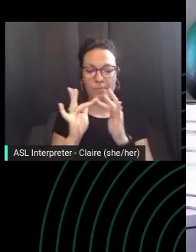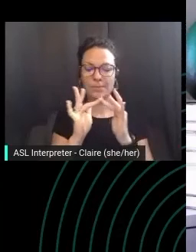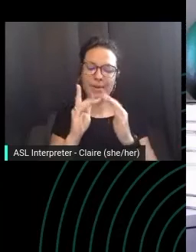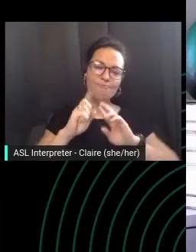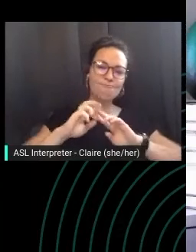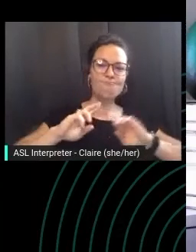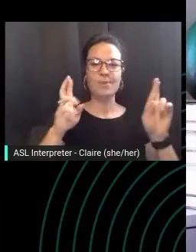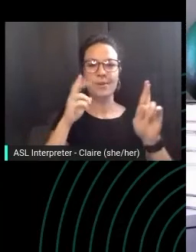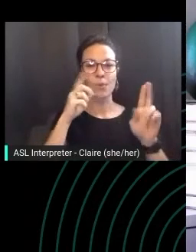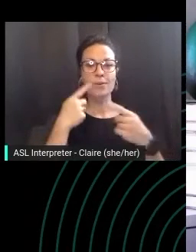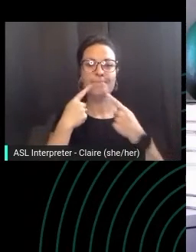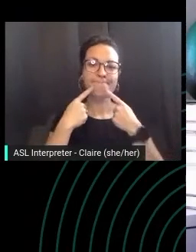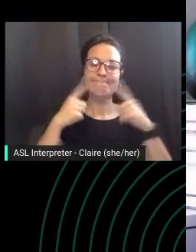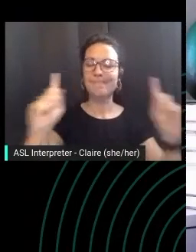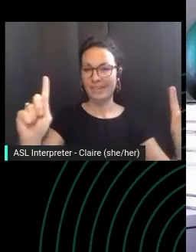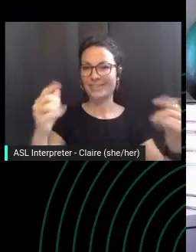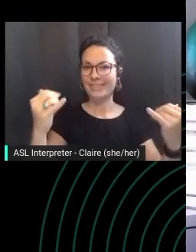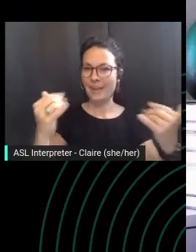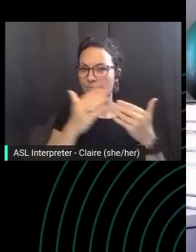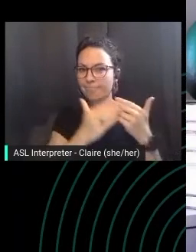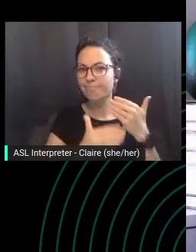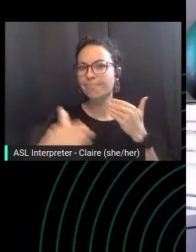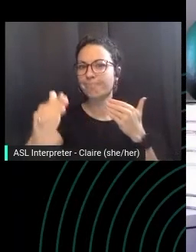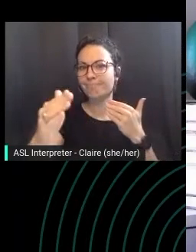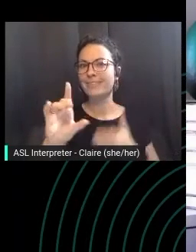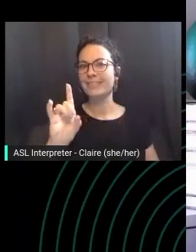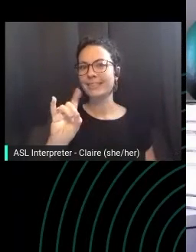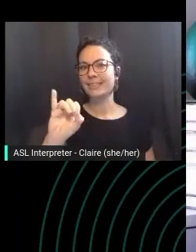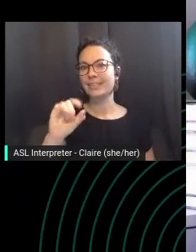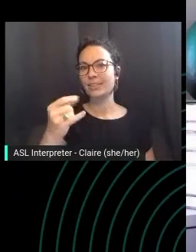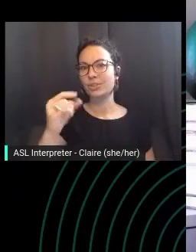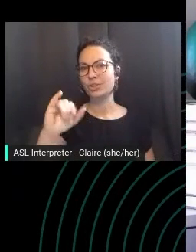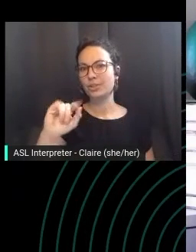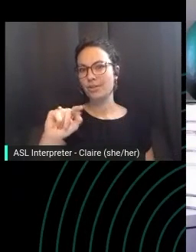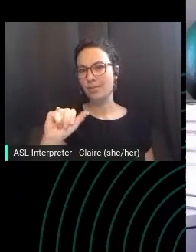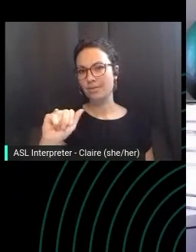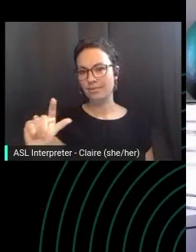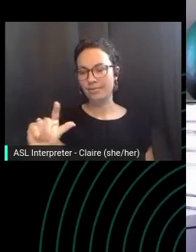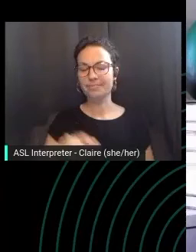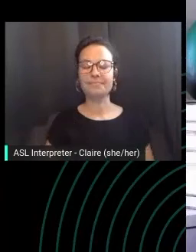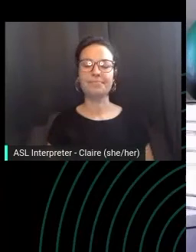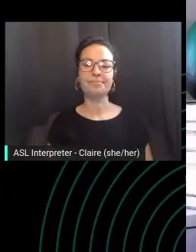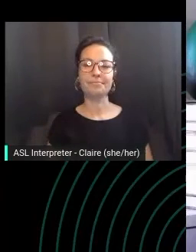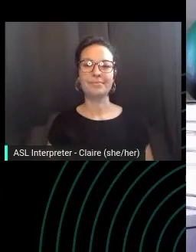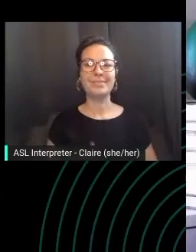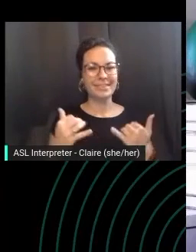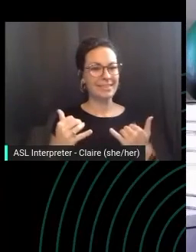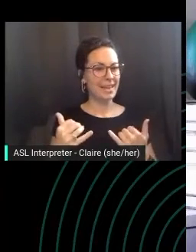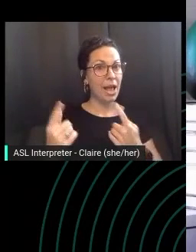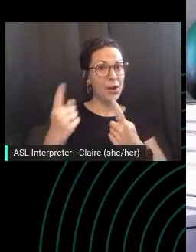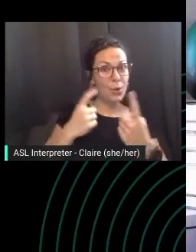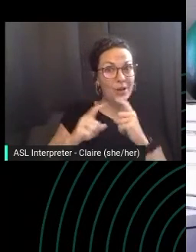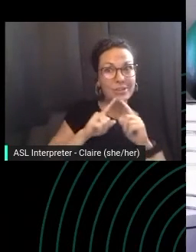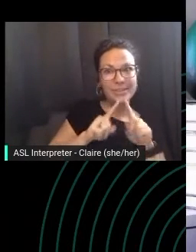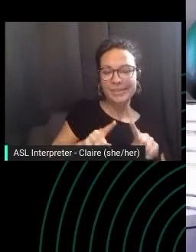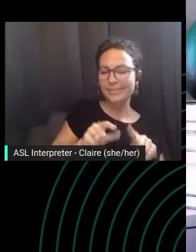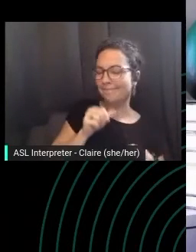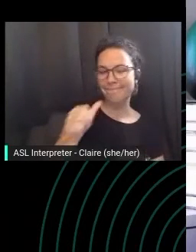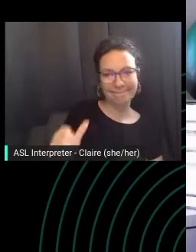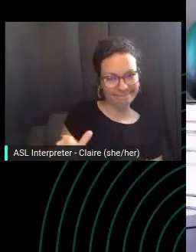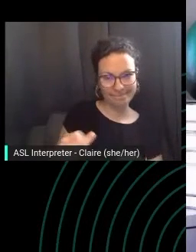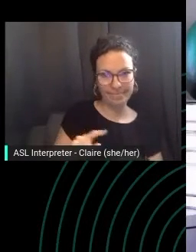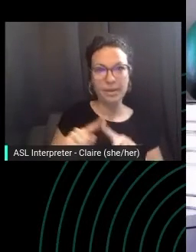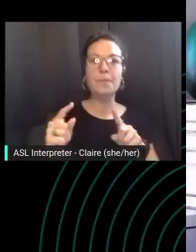this new digital landscape. There will be no Q&A in this session, but you can reach out to Ali through the conference platform if you'd like to